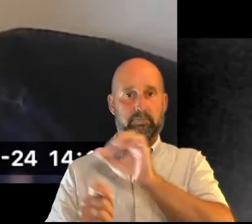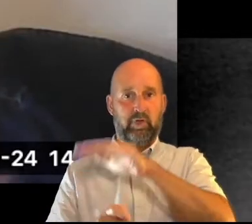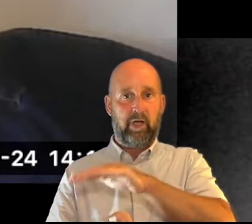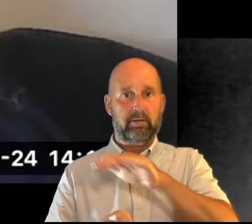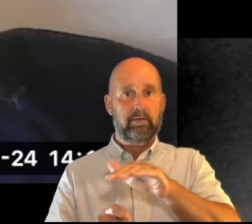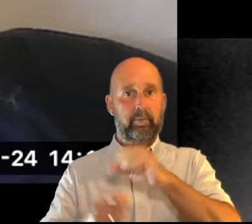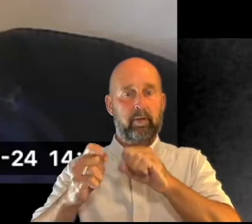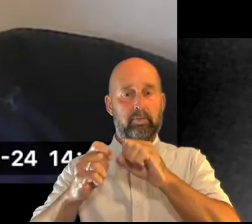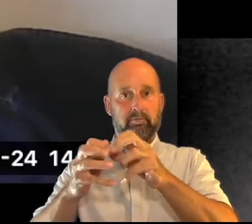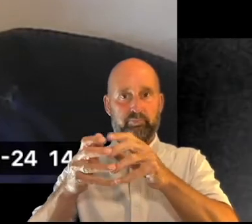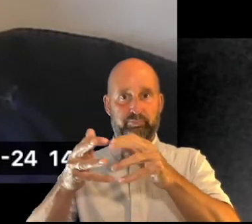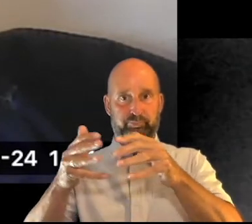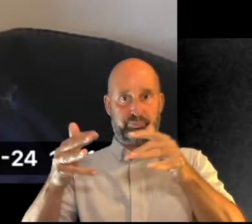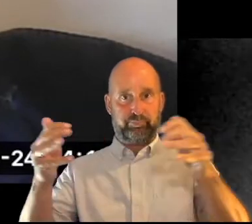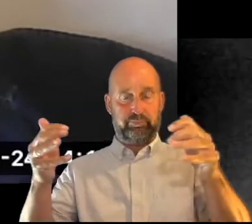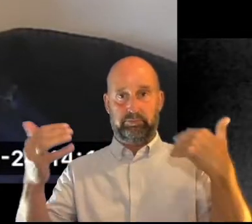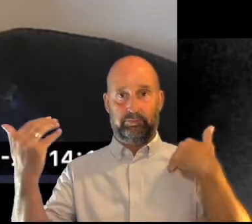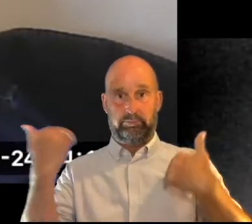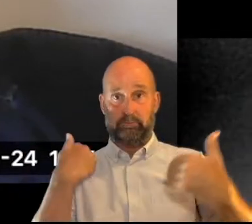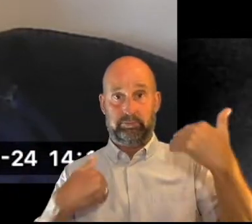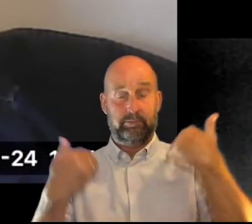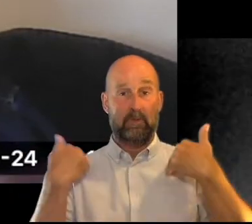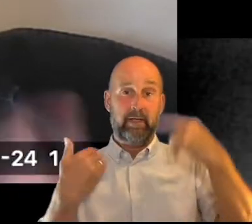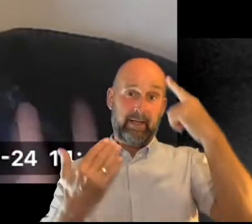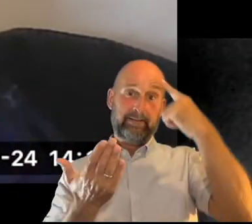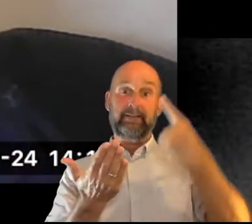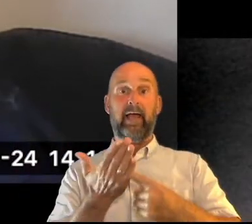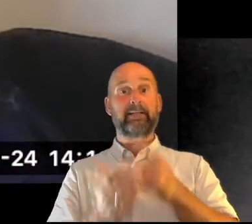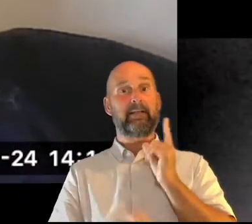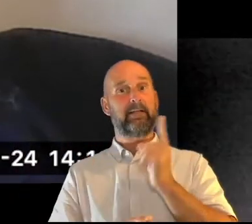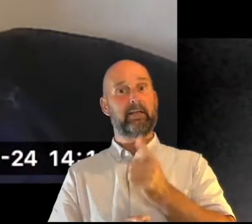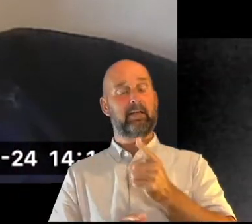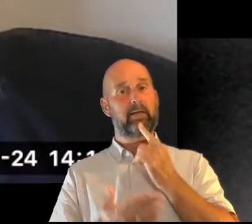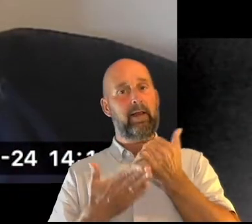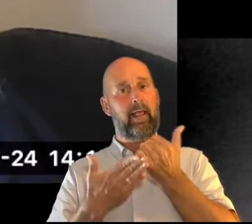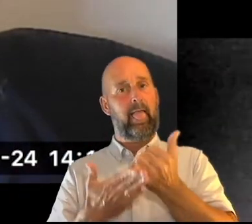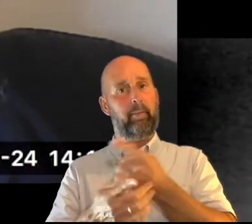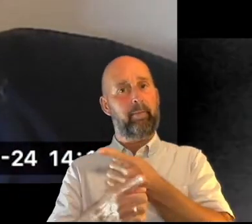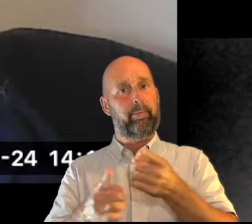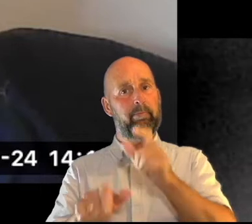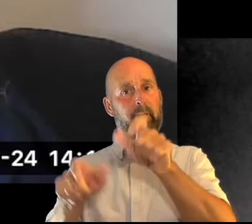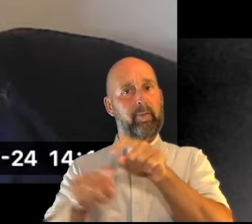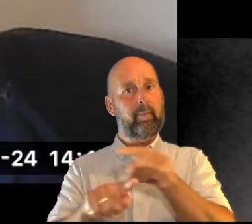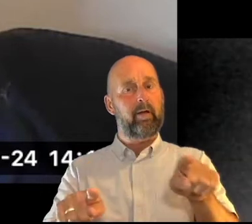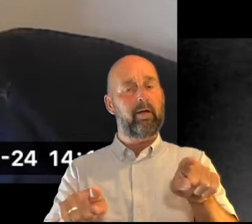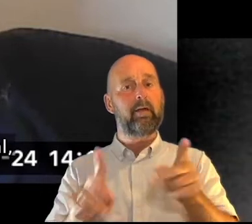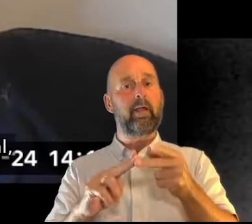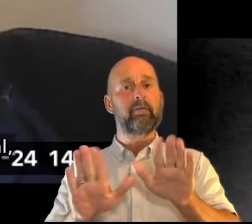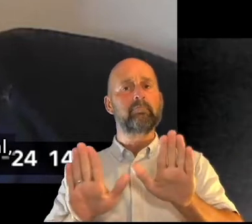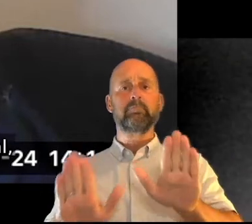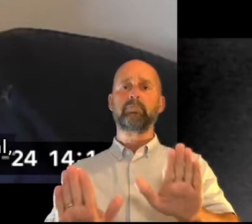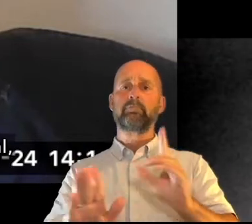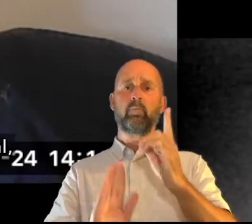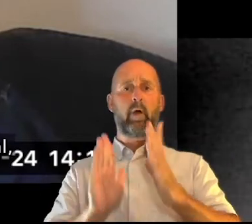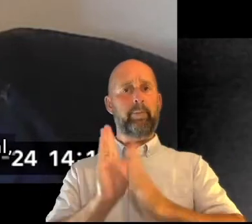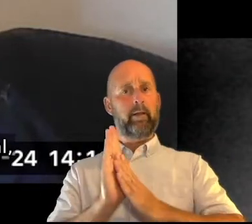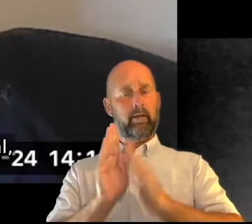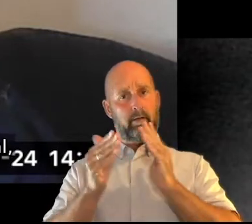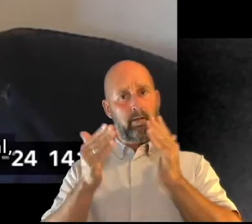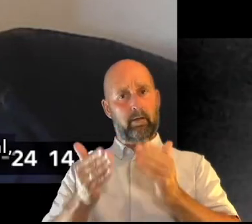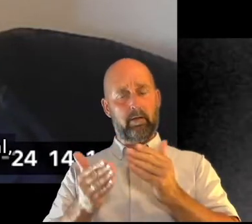sort of snowballed in that way, really, and then I decided that that was the way that I could be useful, and if I can take just a minute to make